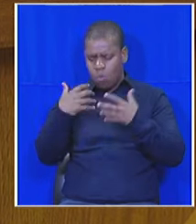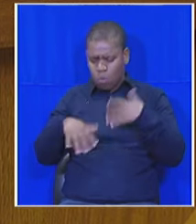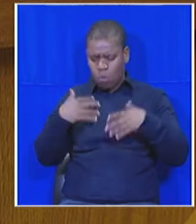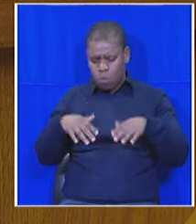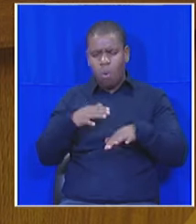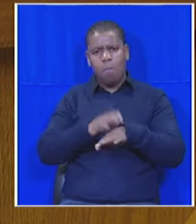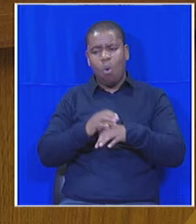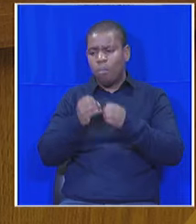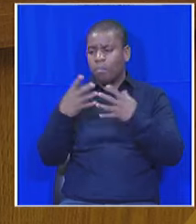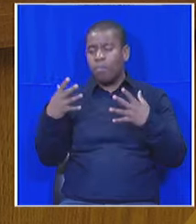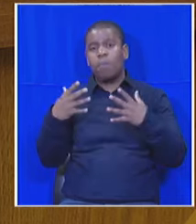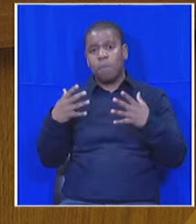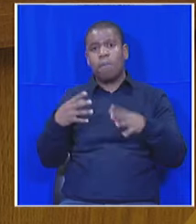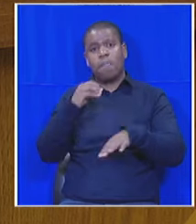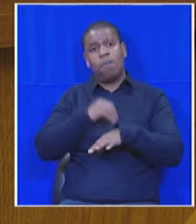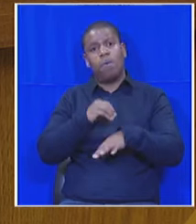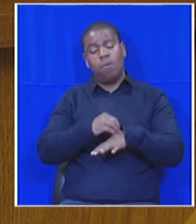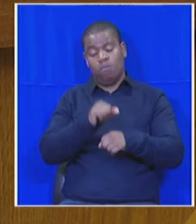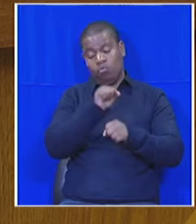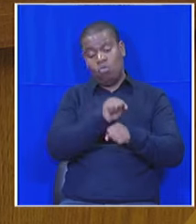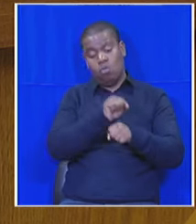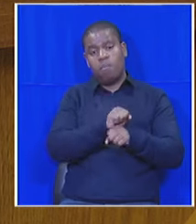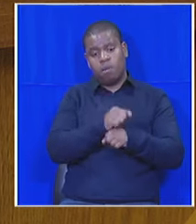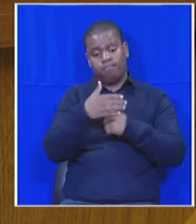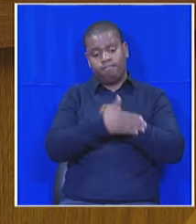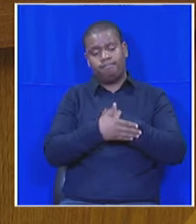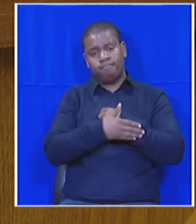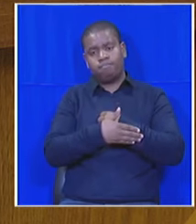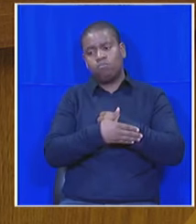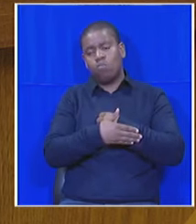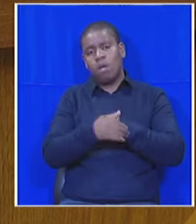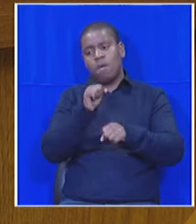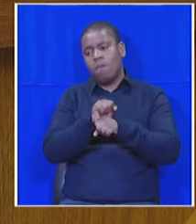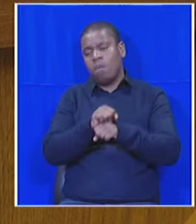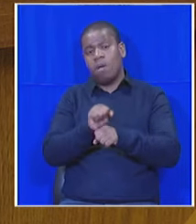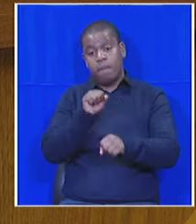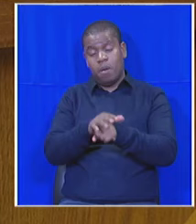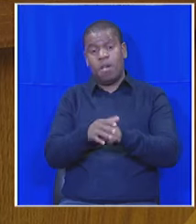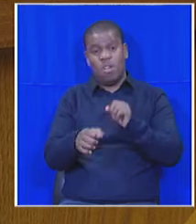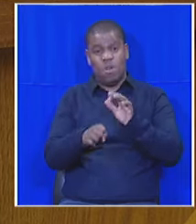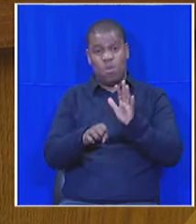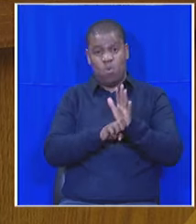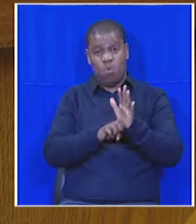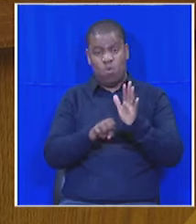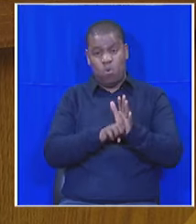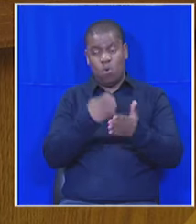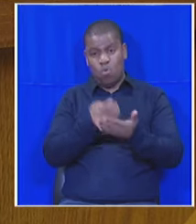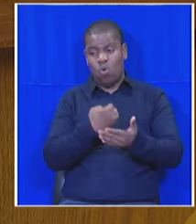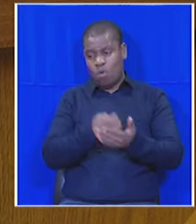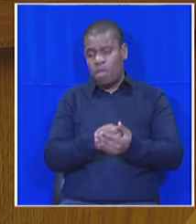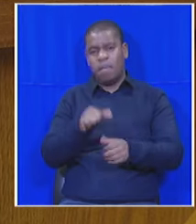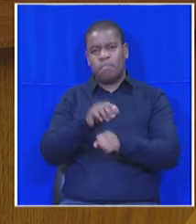levels of loan impairments, while its job-creating impact is woefully short of what the economy needs to make a significant dent on the